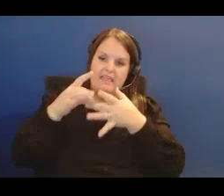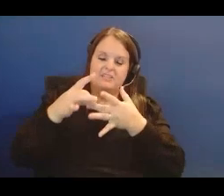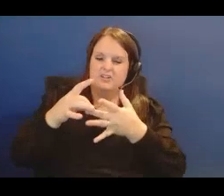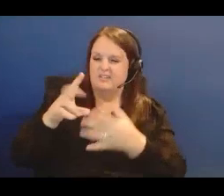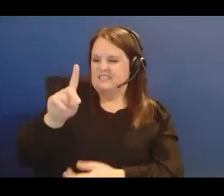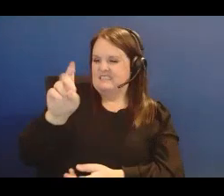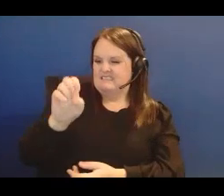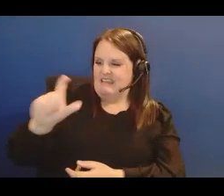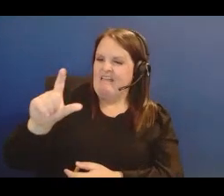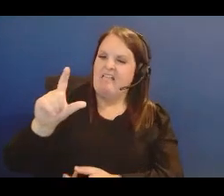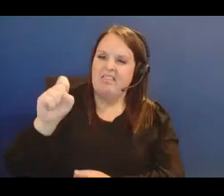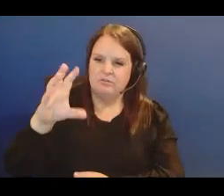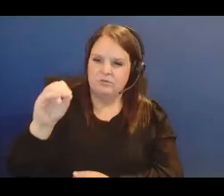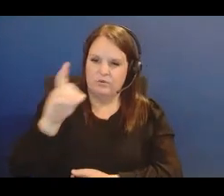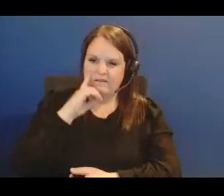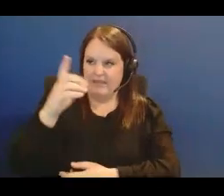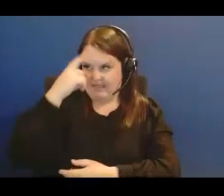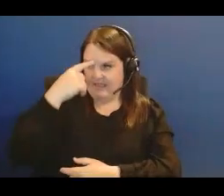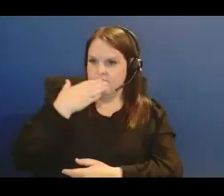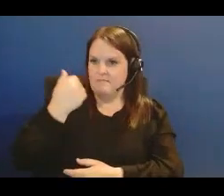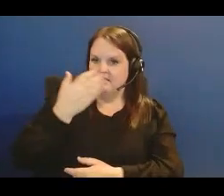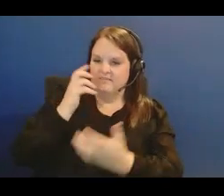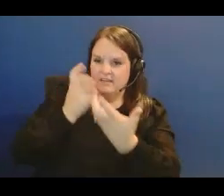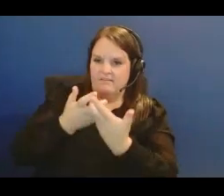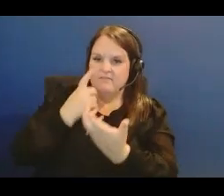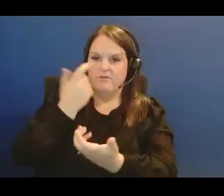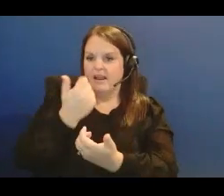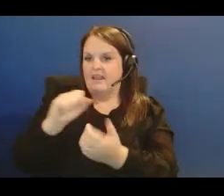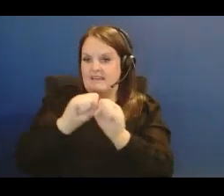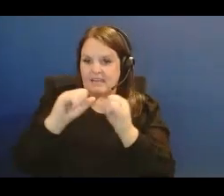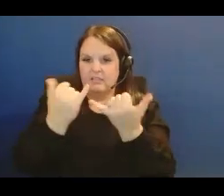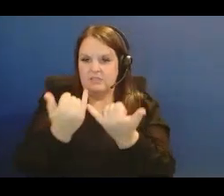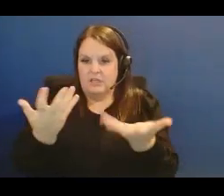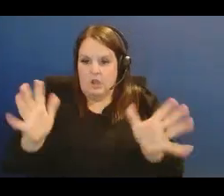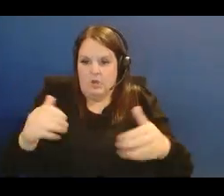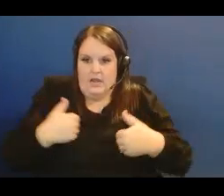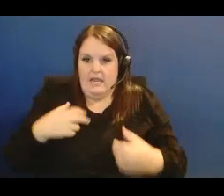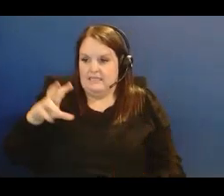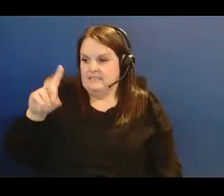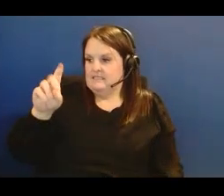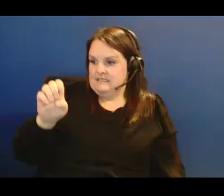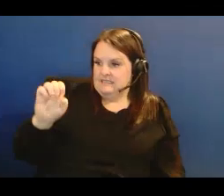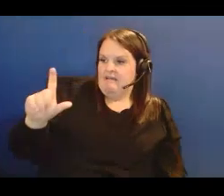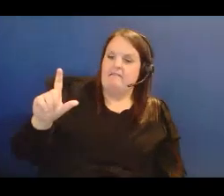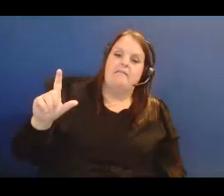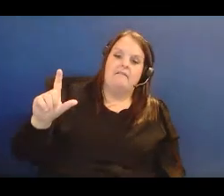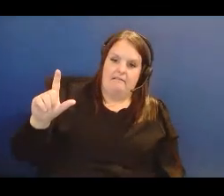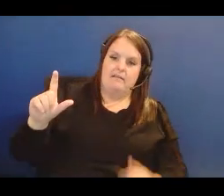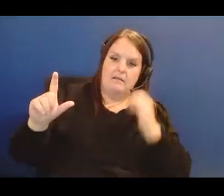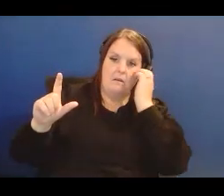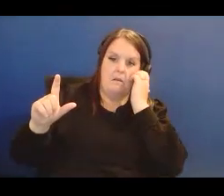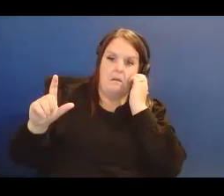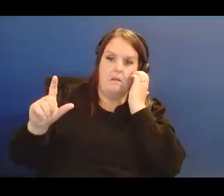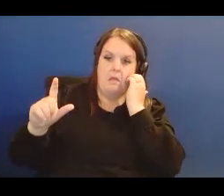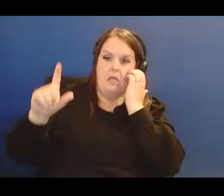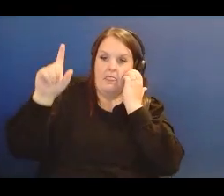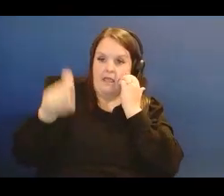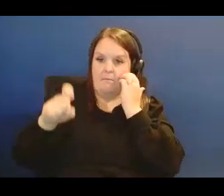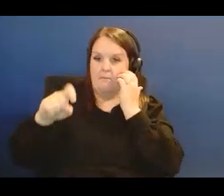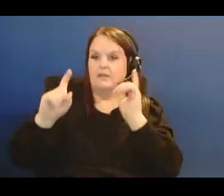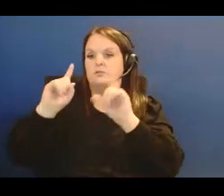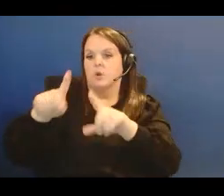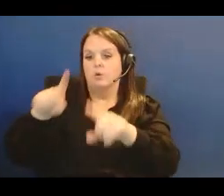they deem this feasible. However, for any agency that does have a DIL, they must participate in an annual